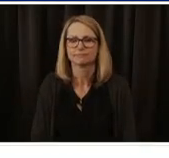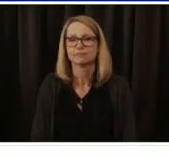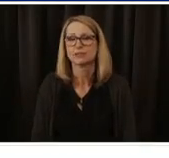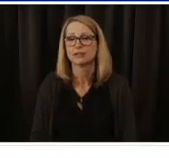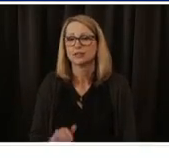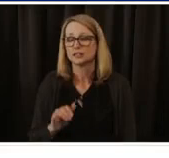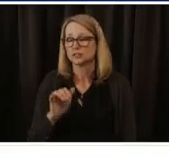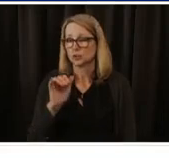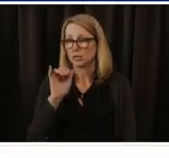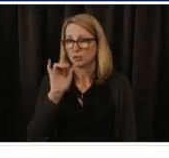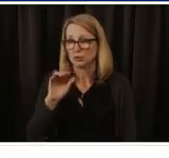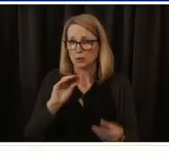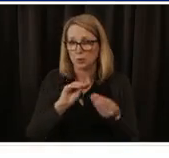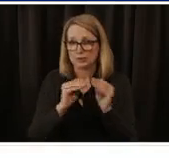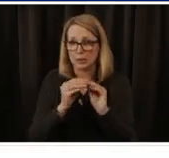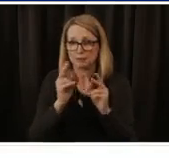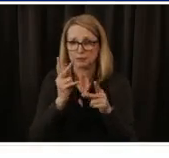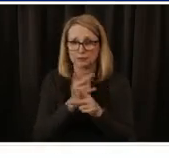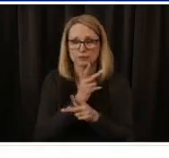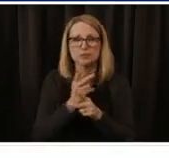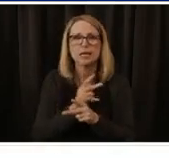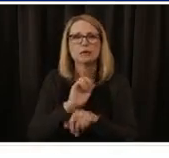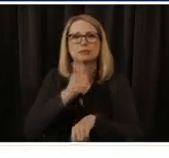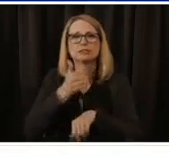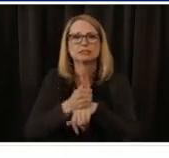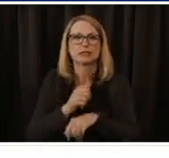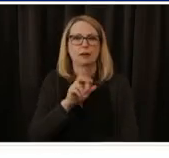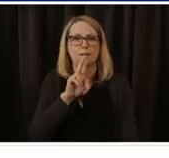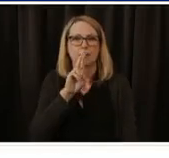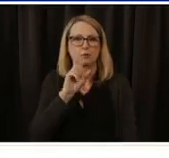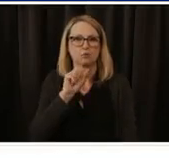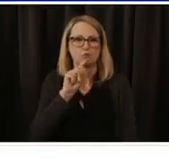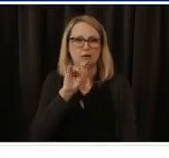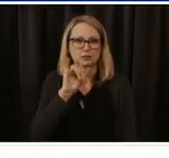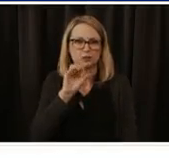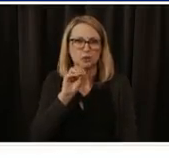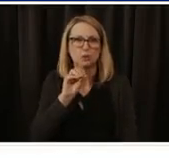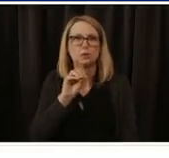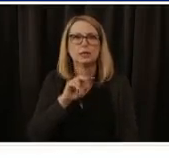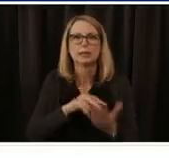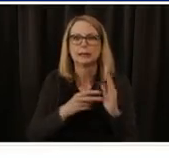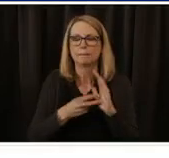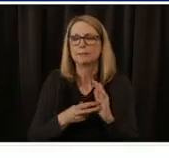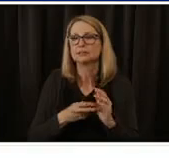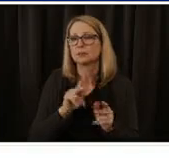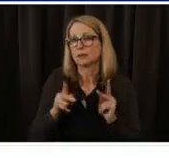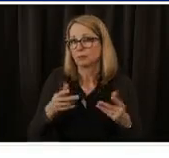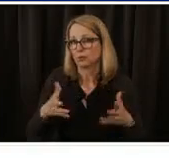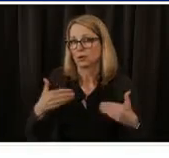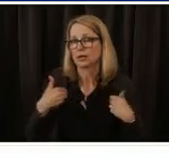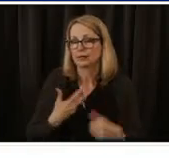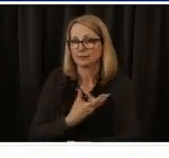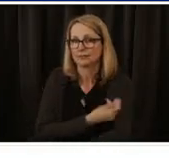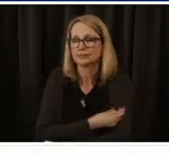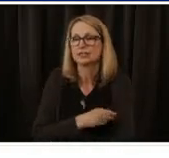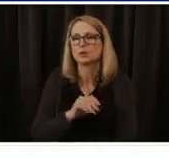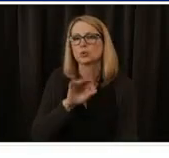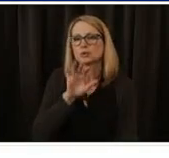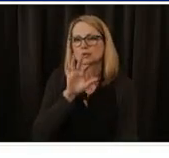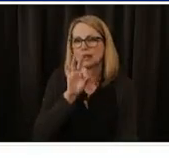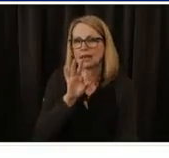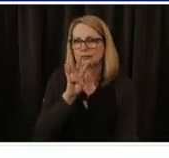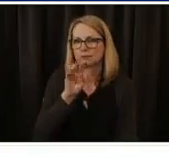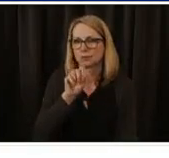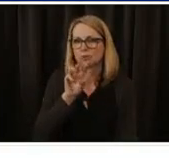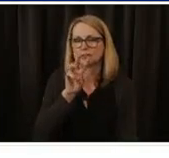a ratio, what we calculate is that individuals who were fully vaccinated were 94.6% less likely to be